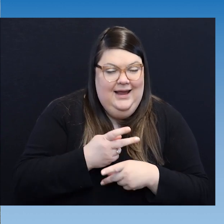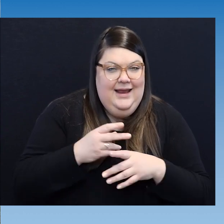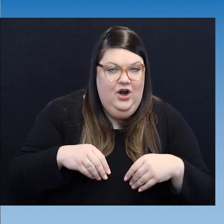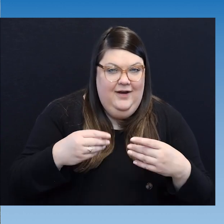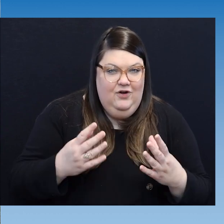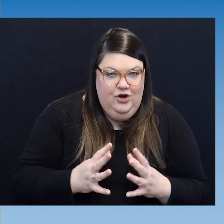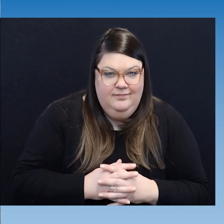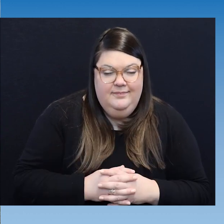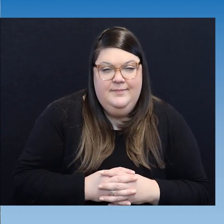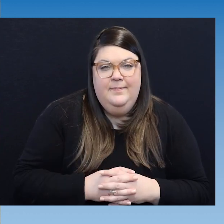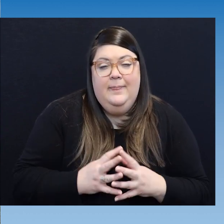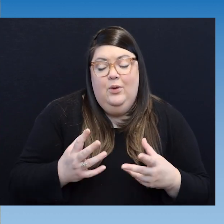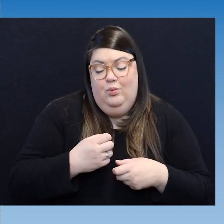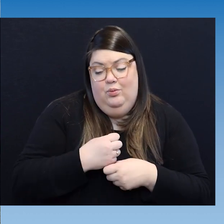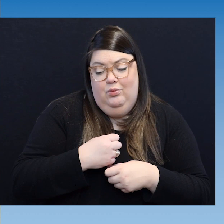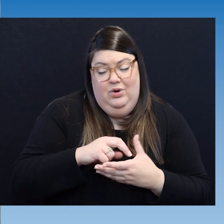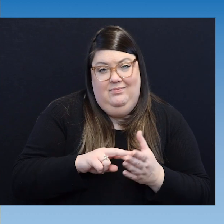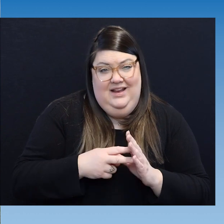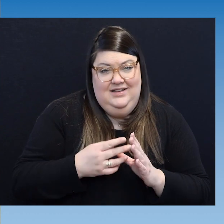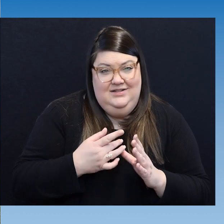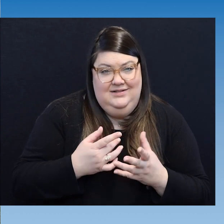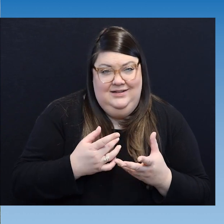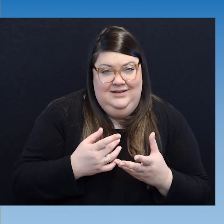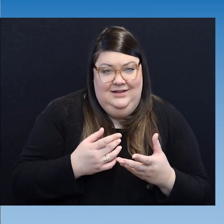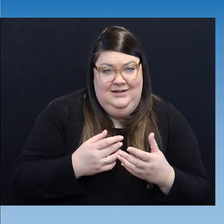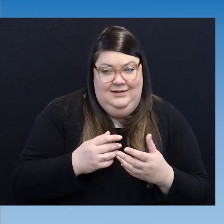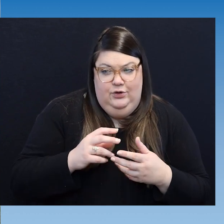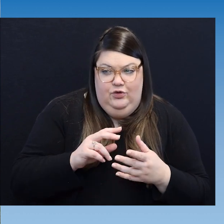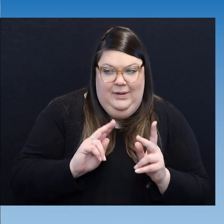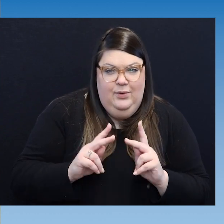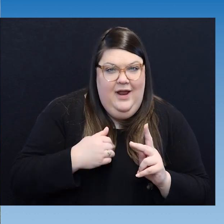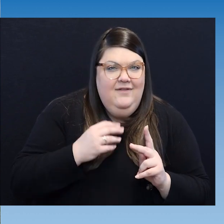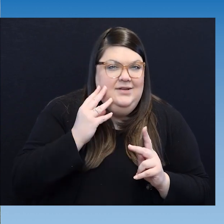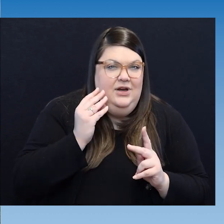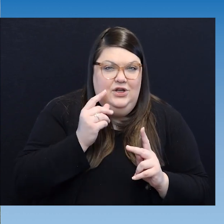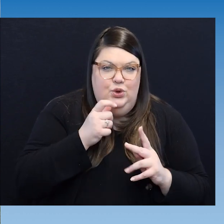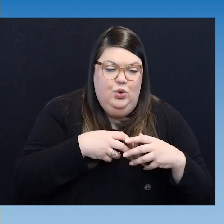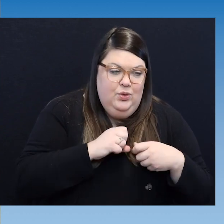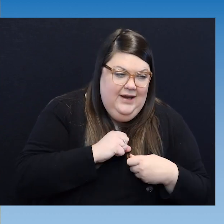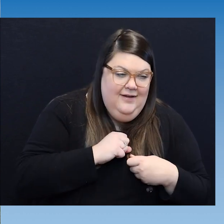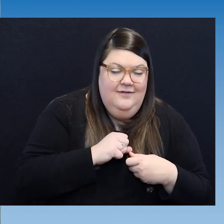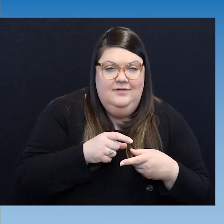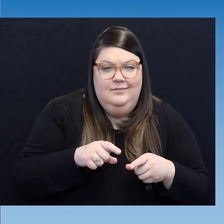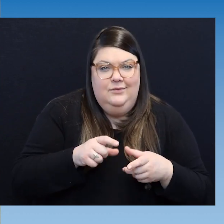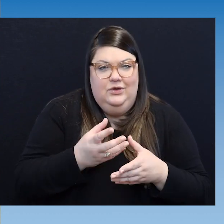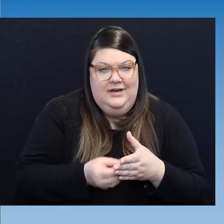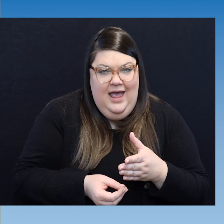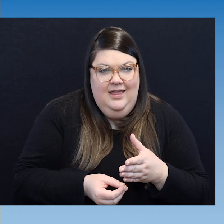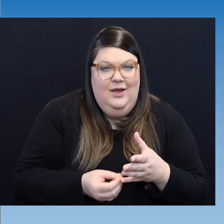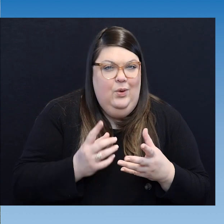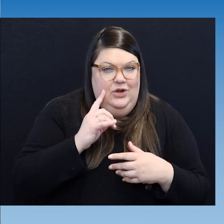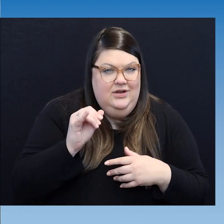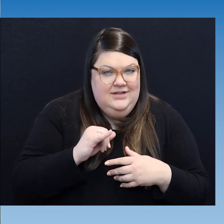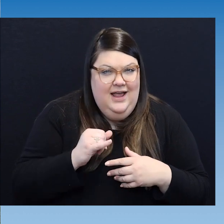and what people's experiences with grief and death are. We're part of this exhibit, and our work at the Folklife Alliance